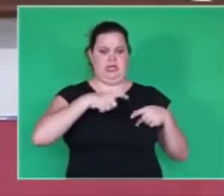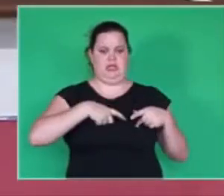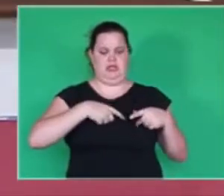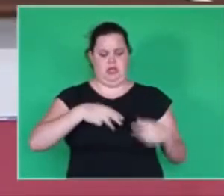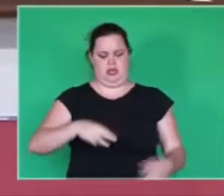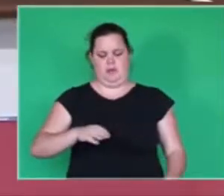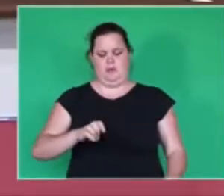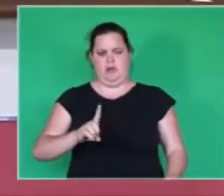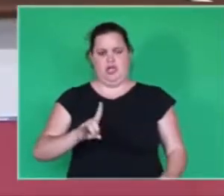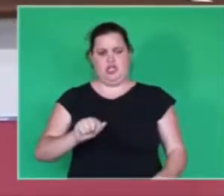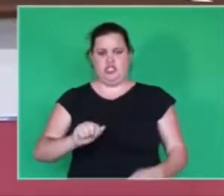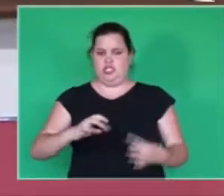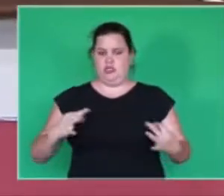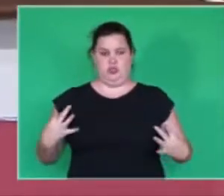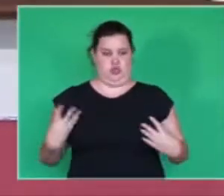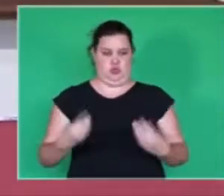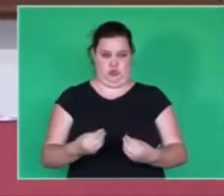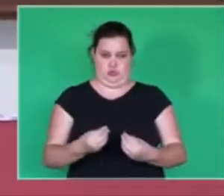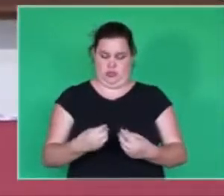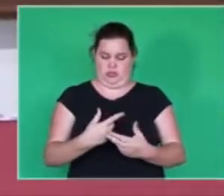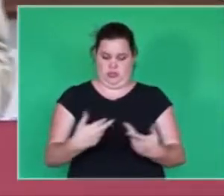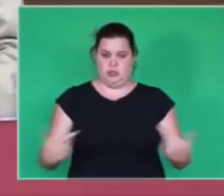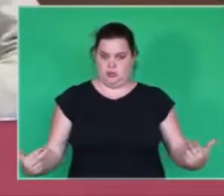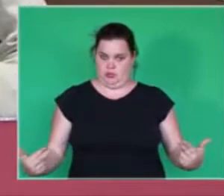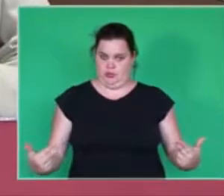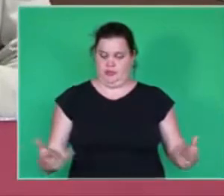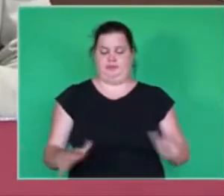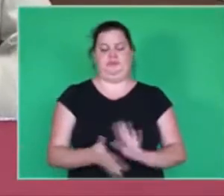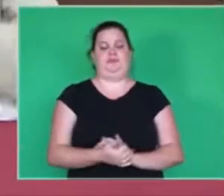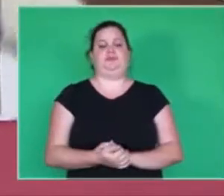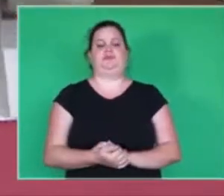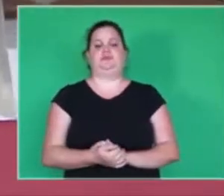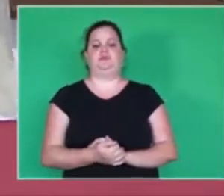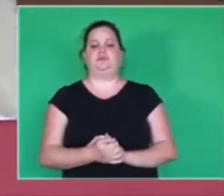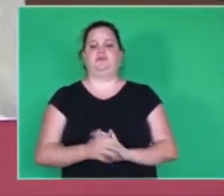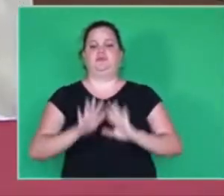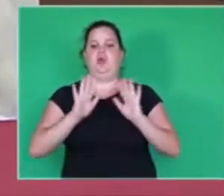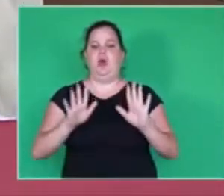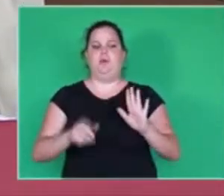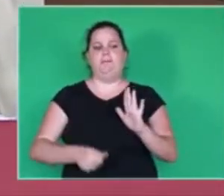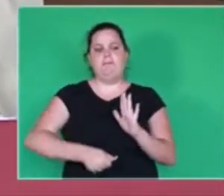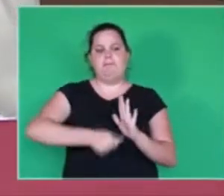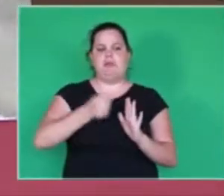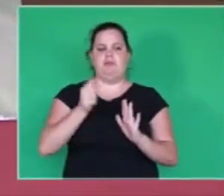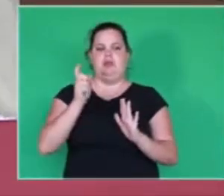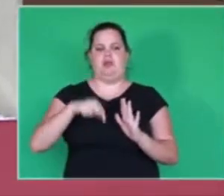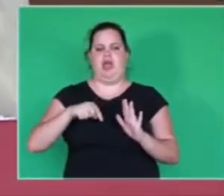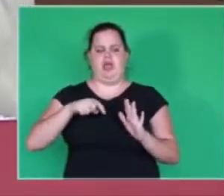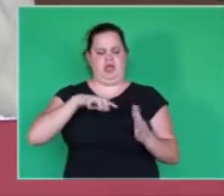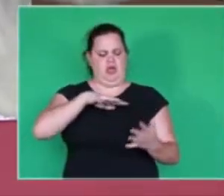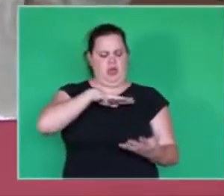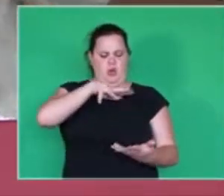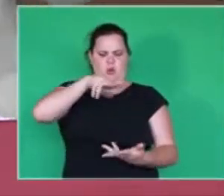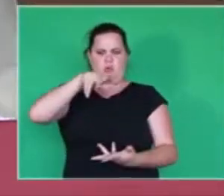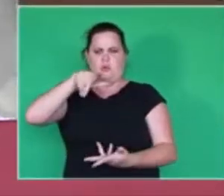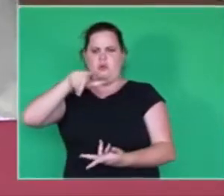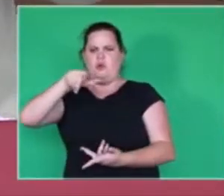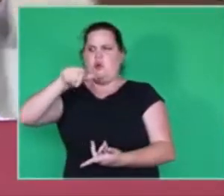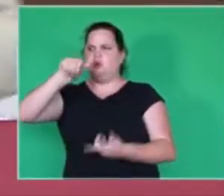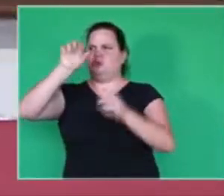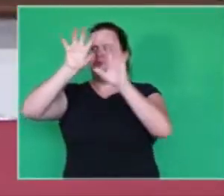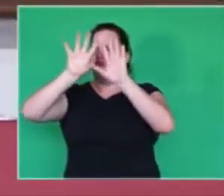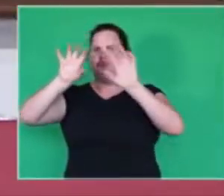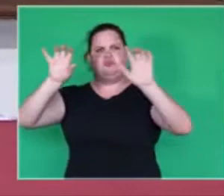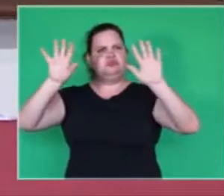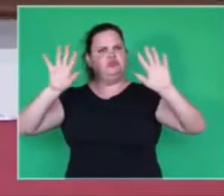case, we're going to look at the anthropological understanding. The first was cosmologic. It was the